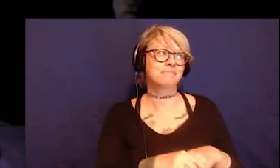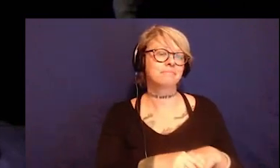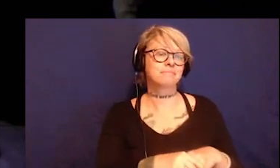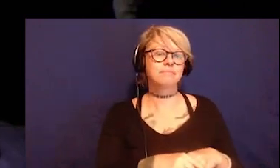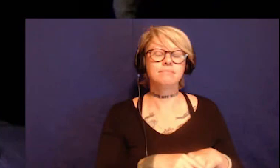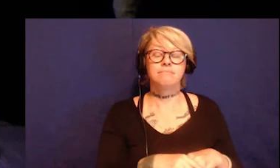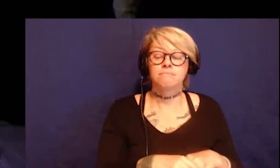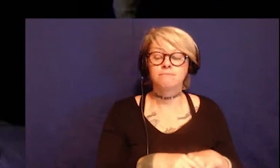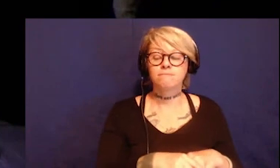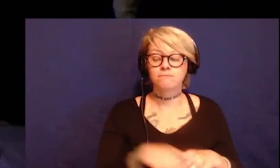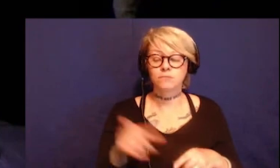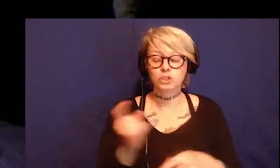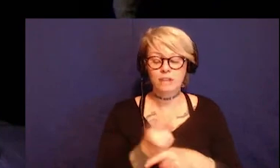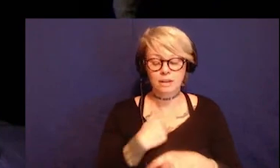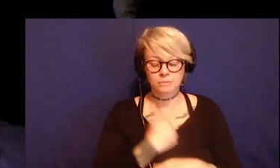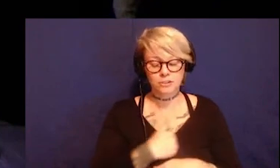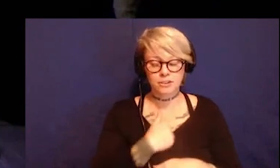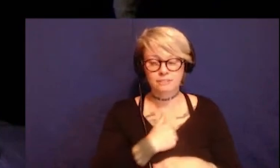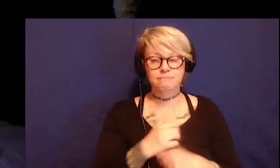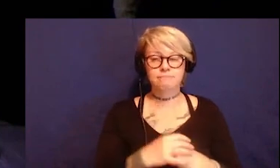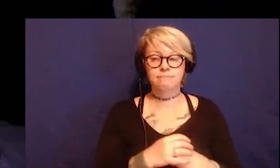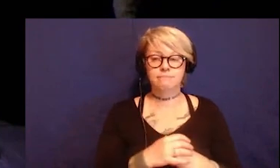You're right. I'm sorry.